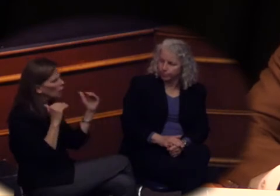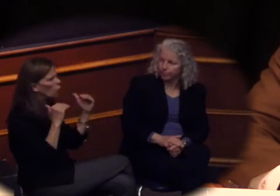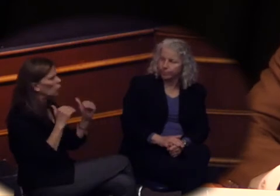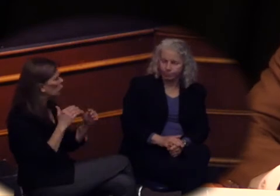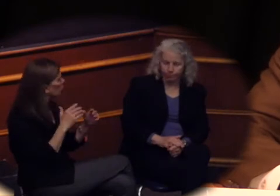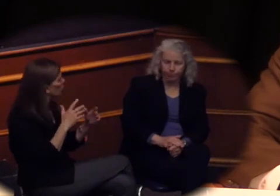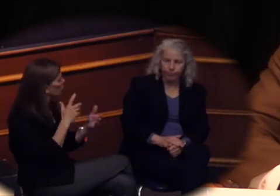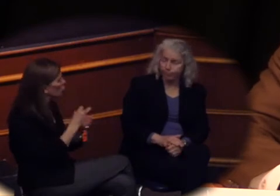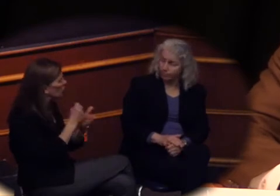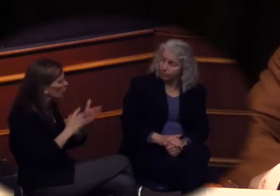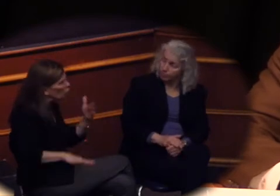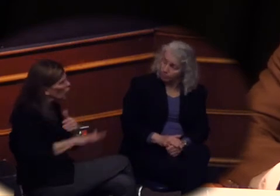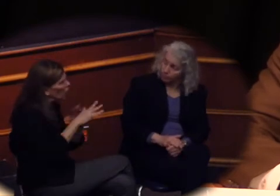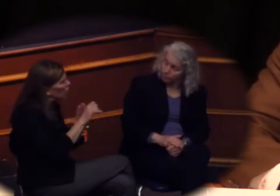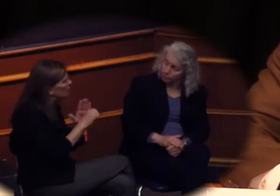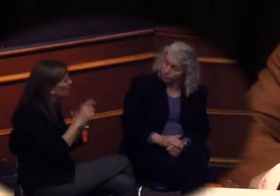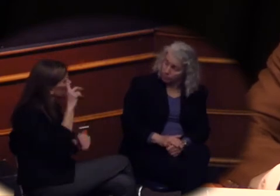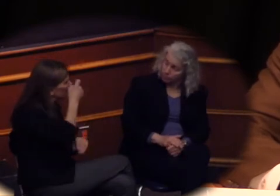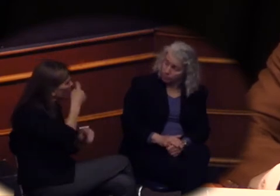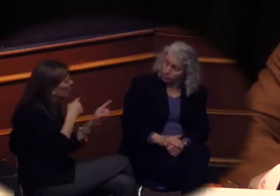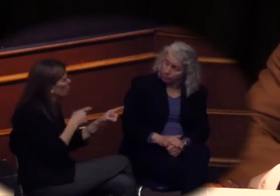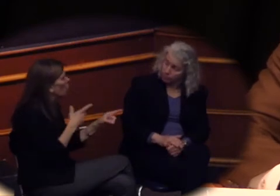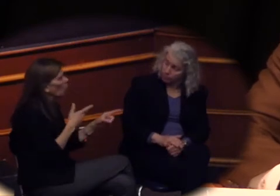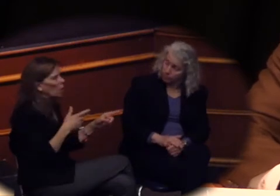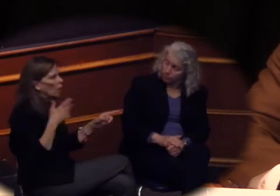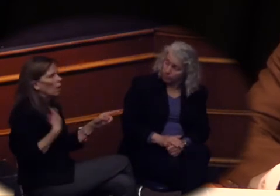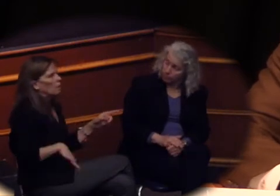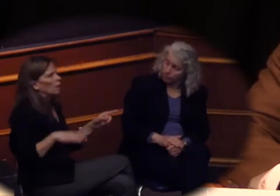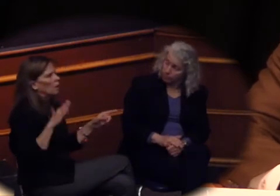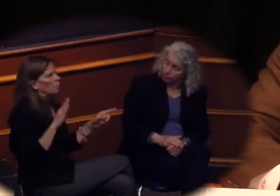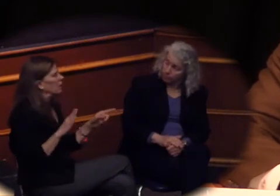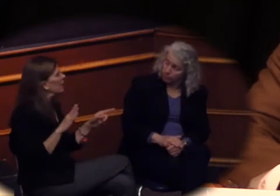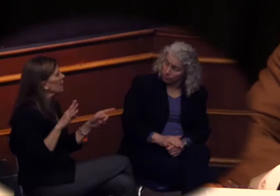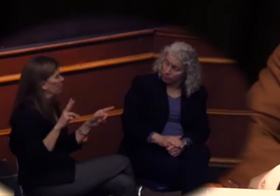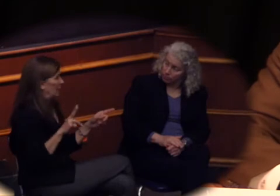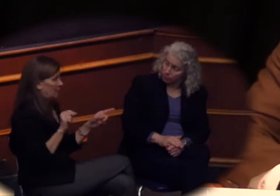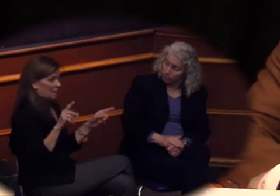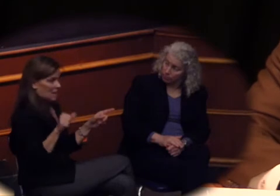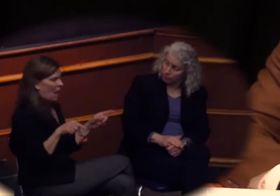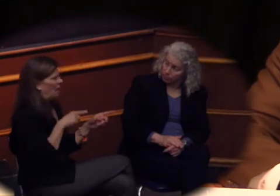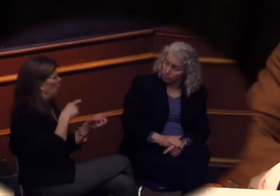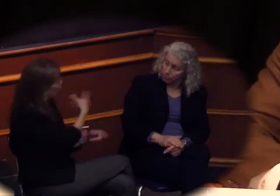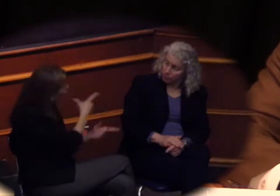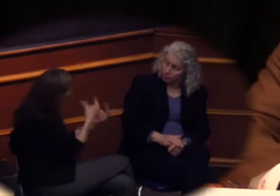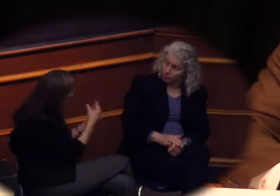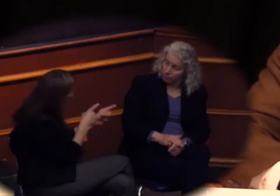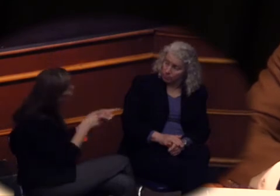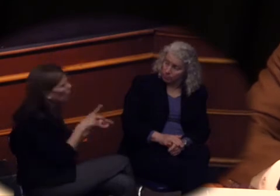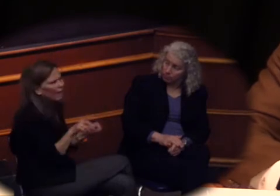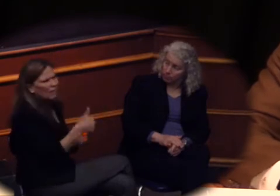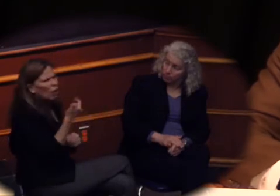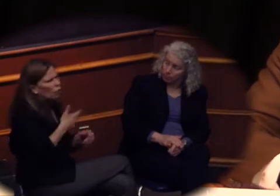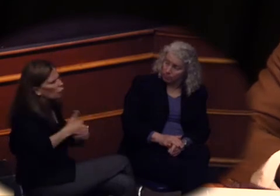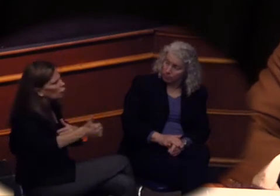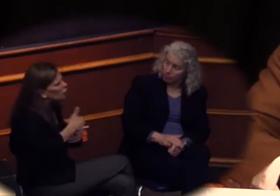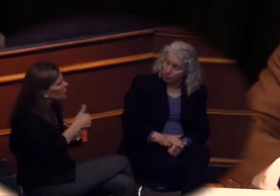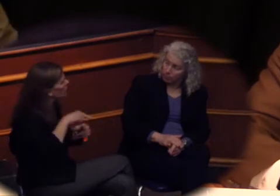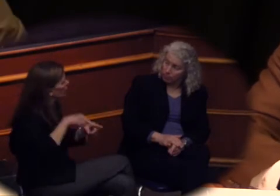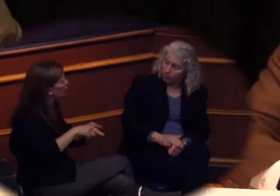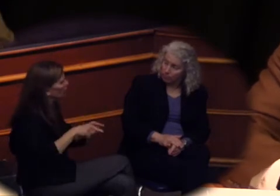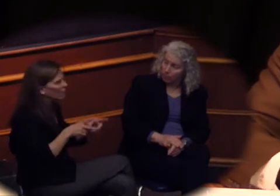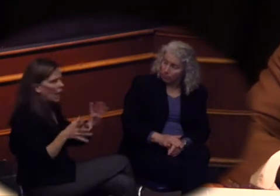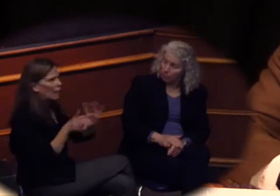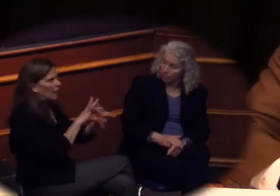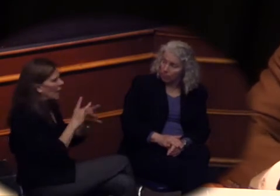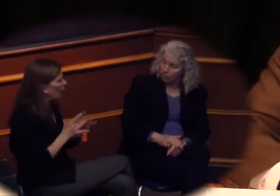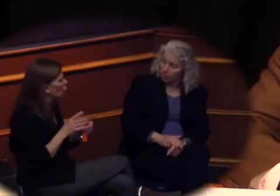support regional public transit and, in particular, the PBTA and bus routes within this county and those routes that connect the four counties